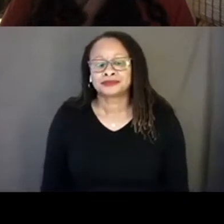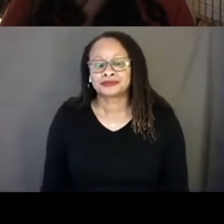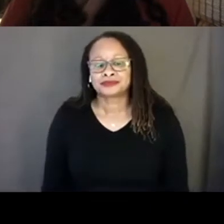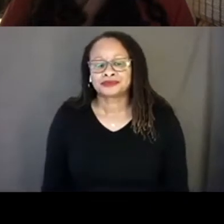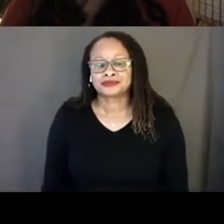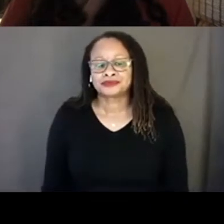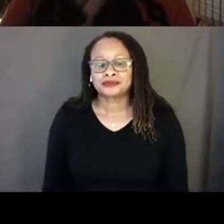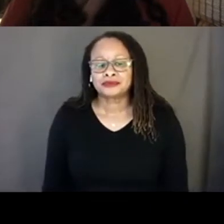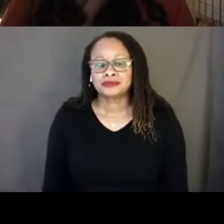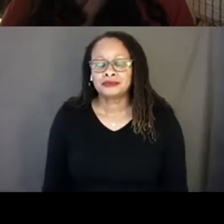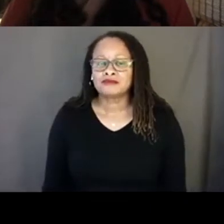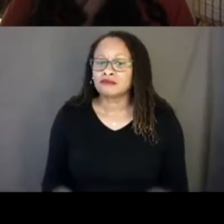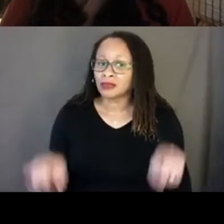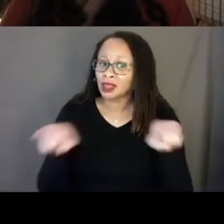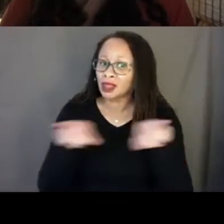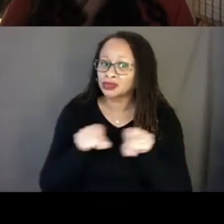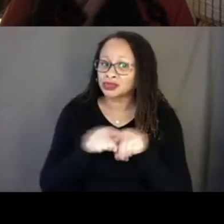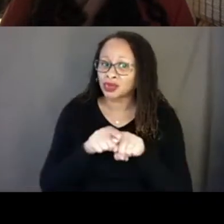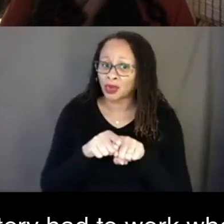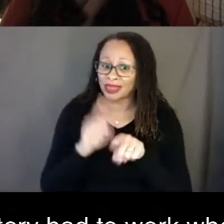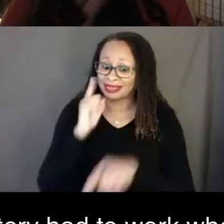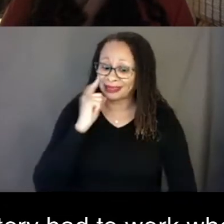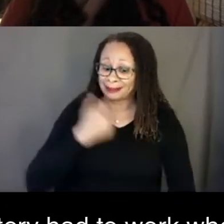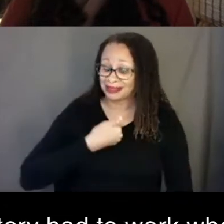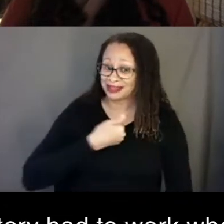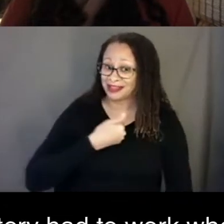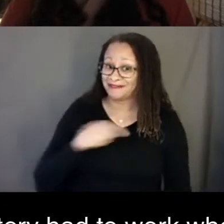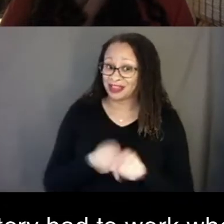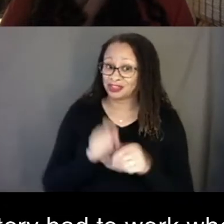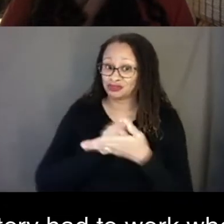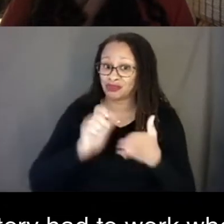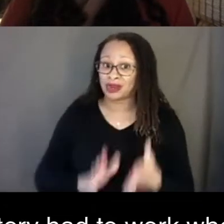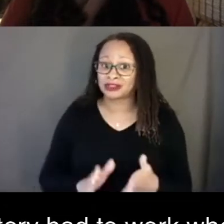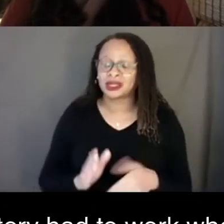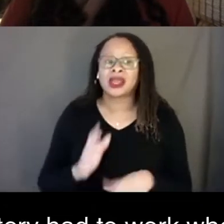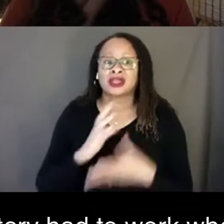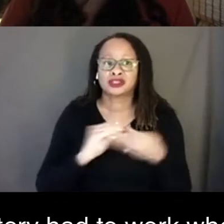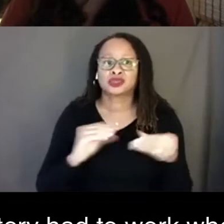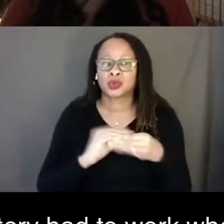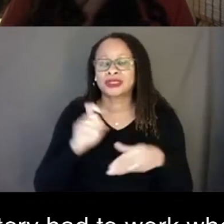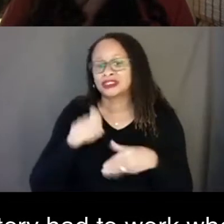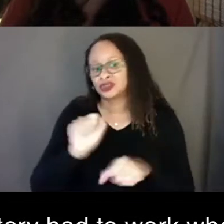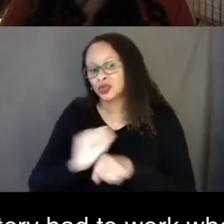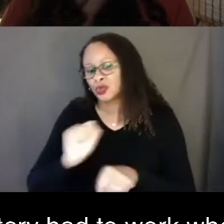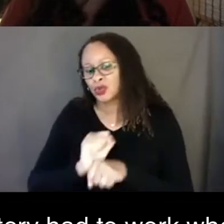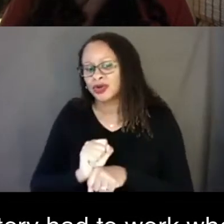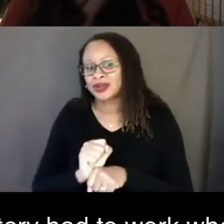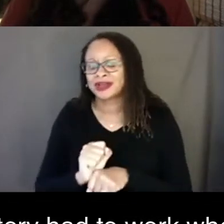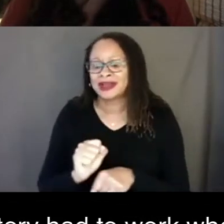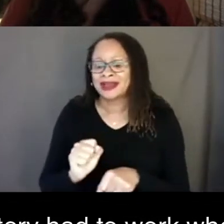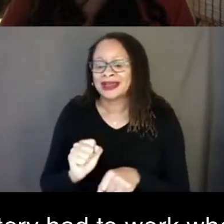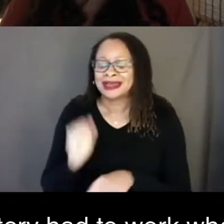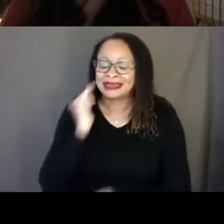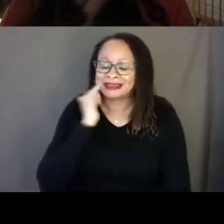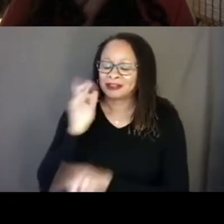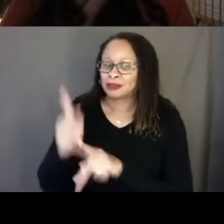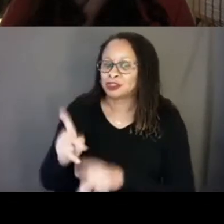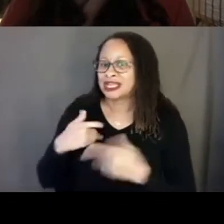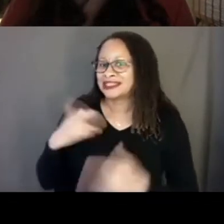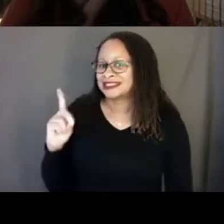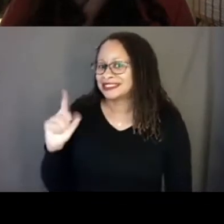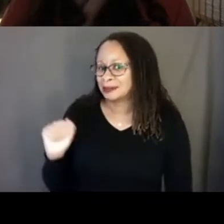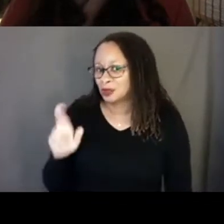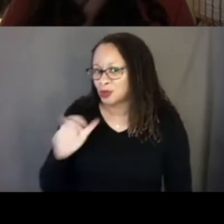I think me as a writer, the story had to work whether she has a disability or not. I